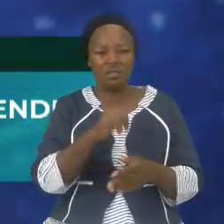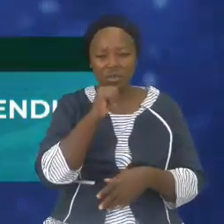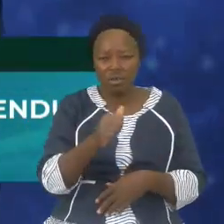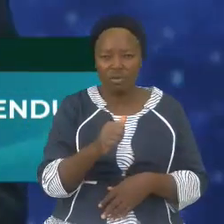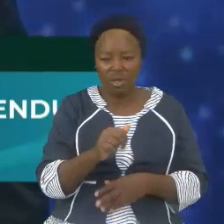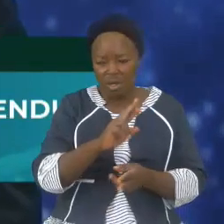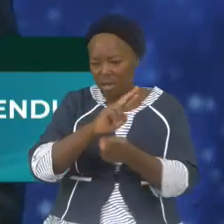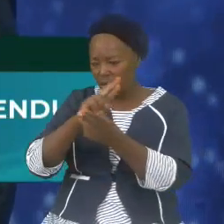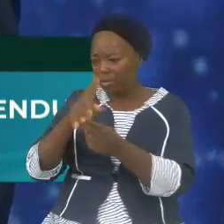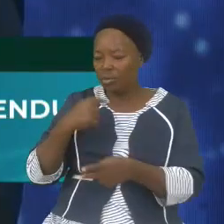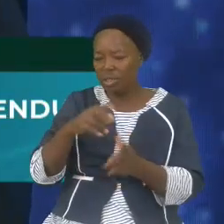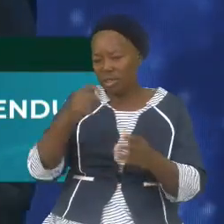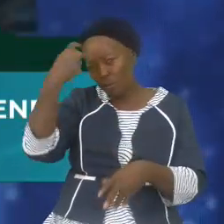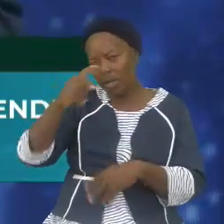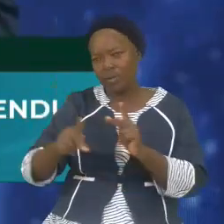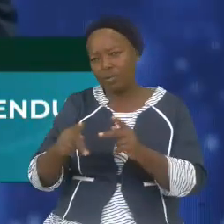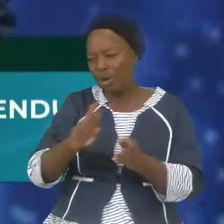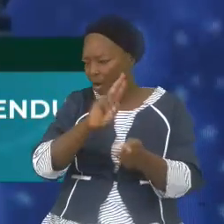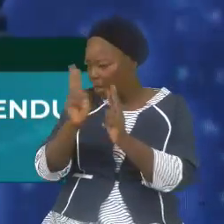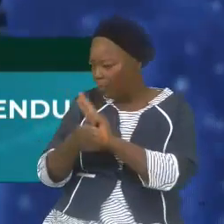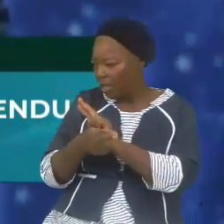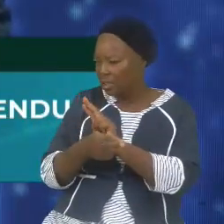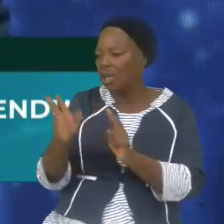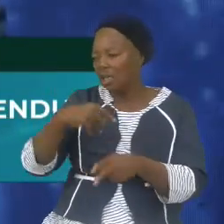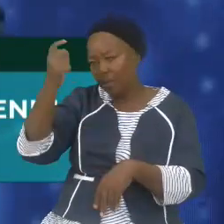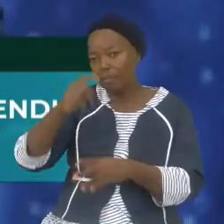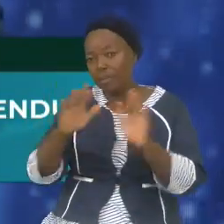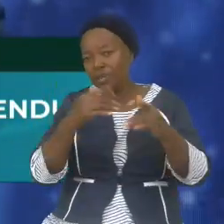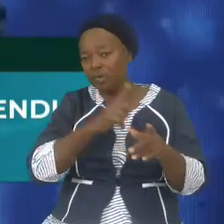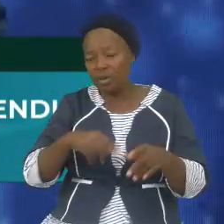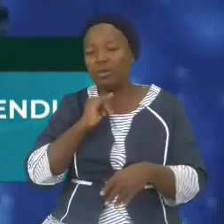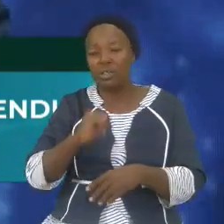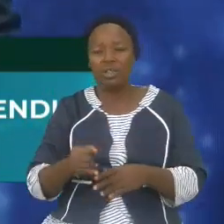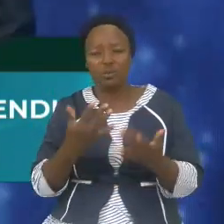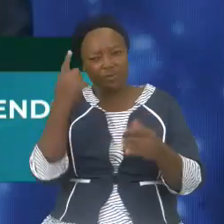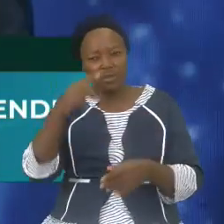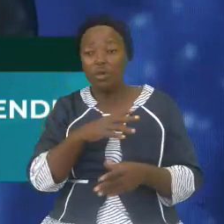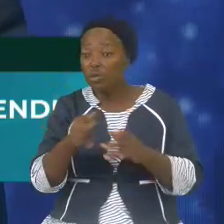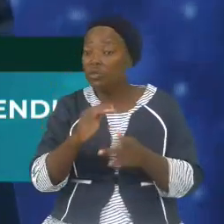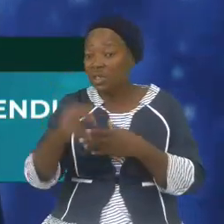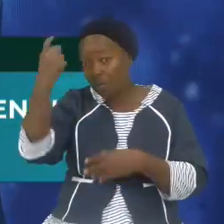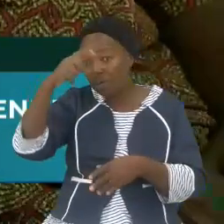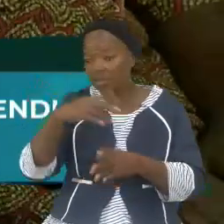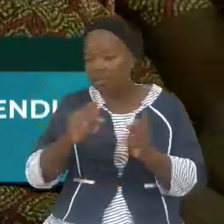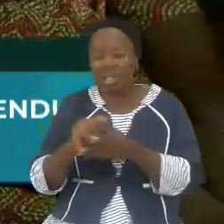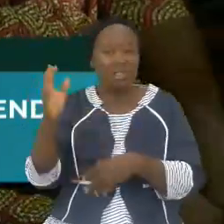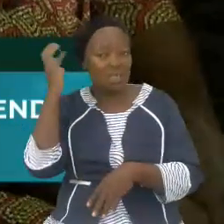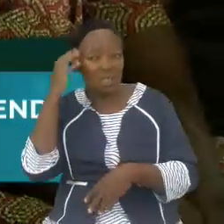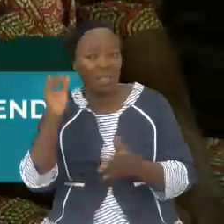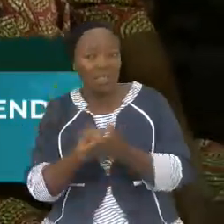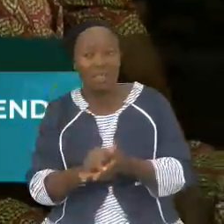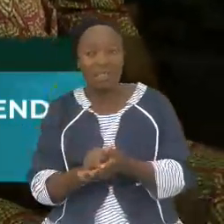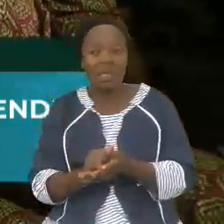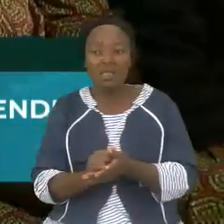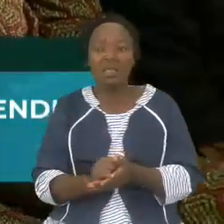The mercy of God is waiting for you. Those are the ones, the people that listen to that instruction, be wise, and they repent and